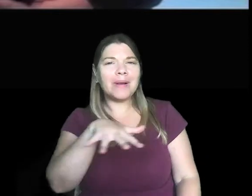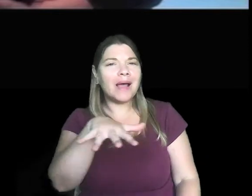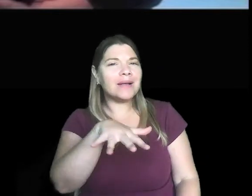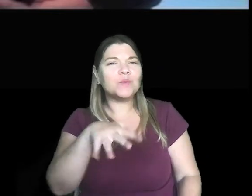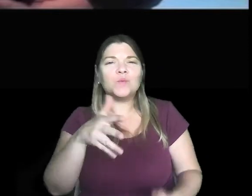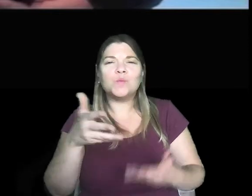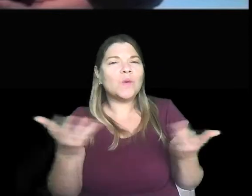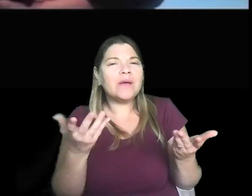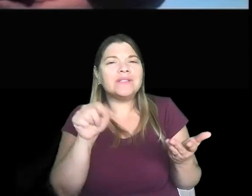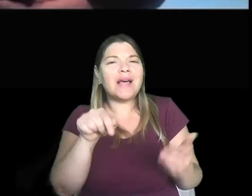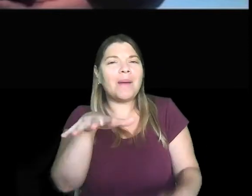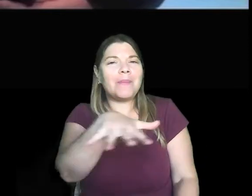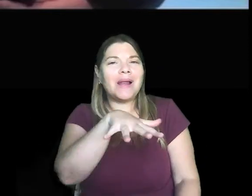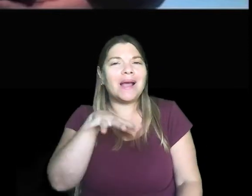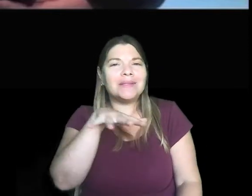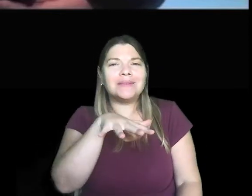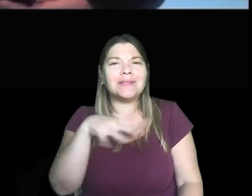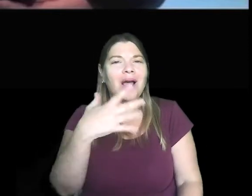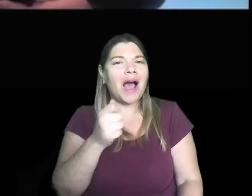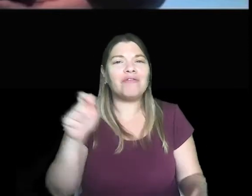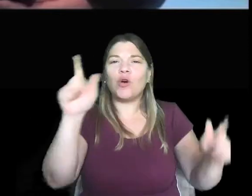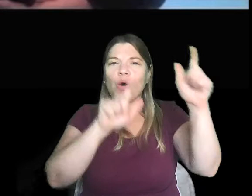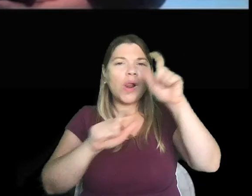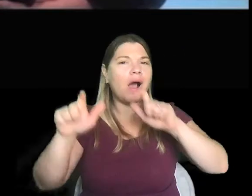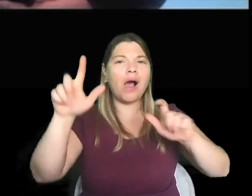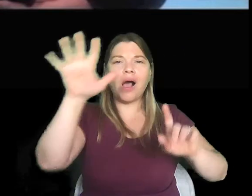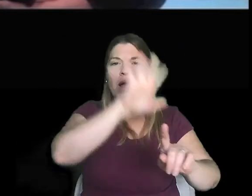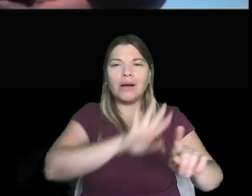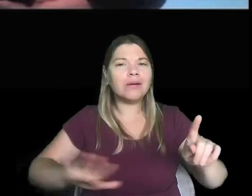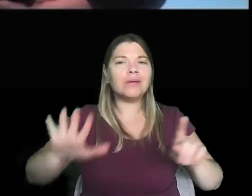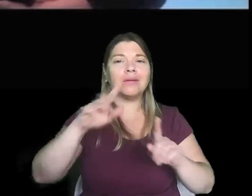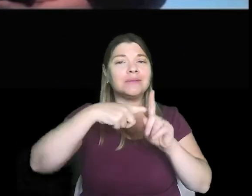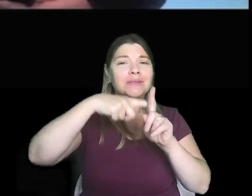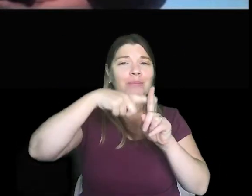What smells, colours, and temperatures are there?